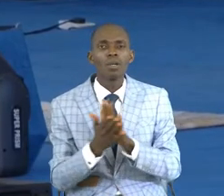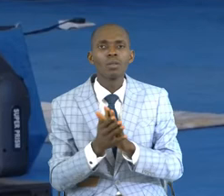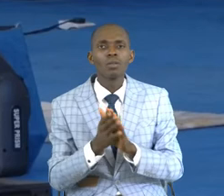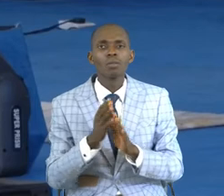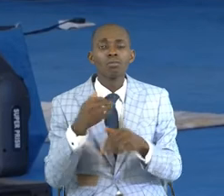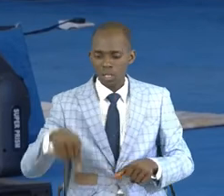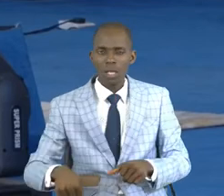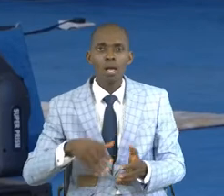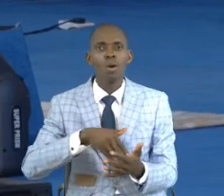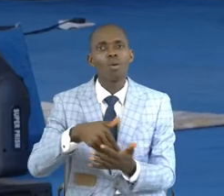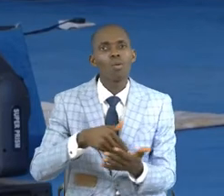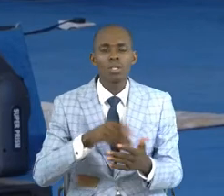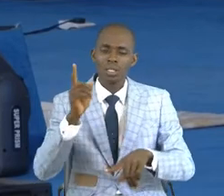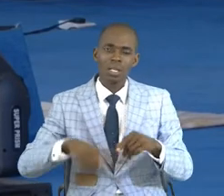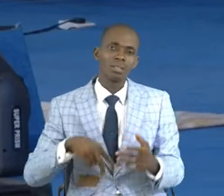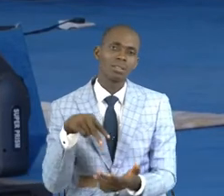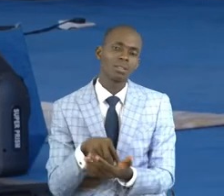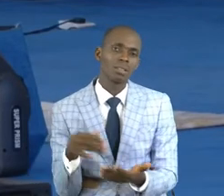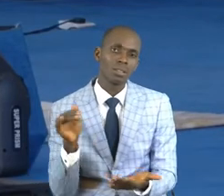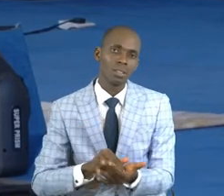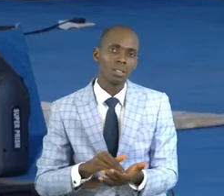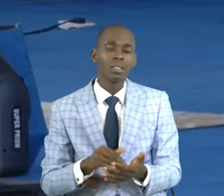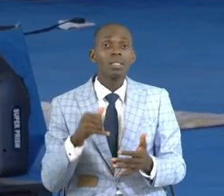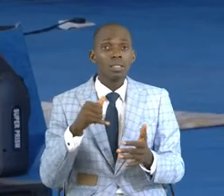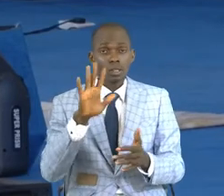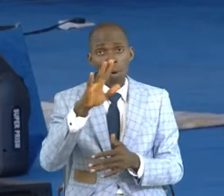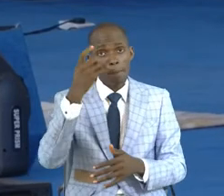and you cannot walk. The mind affects your body.